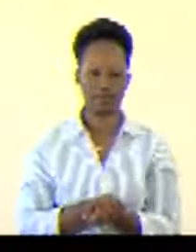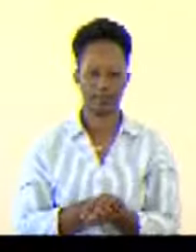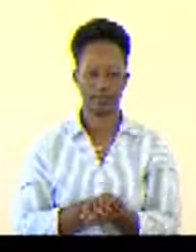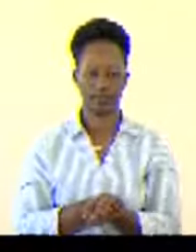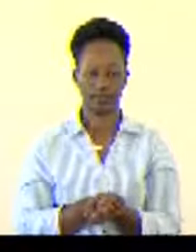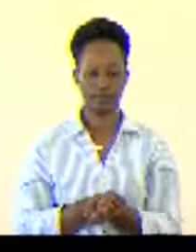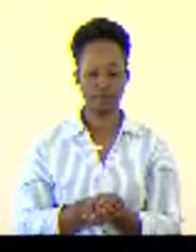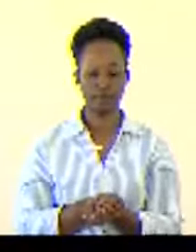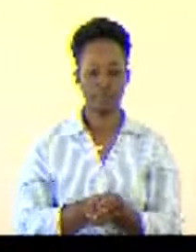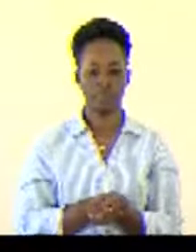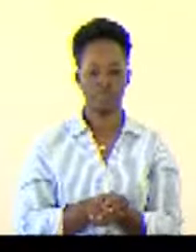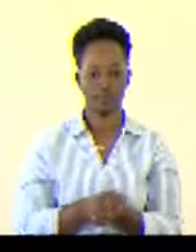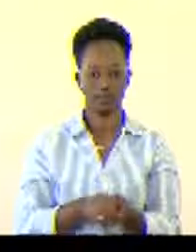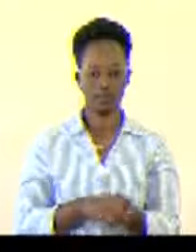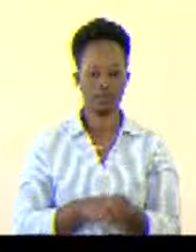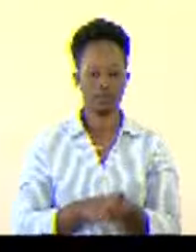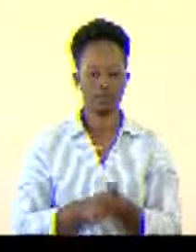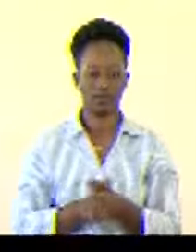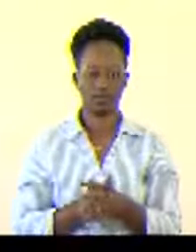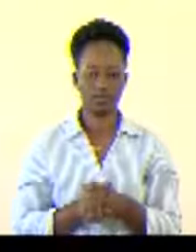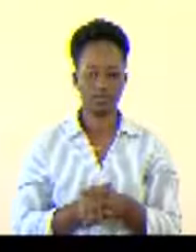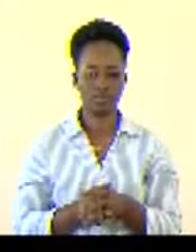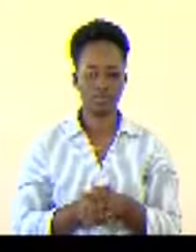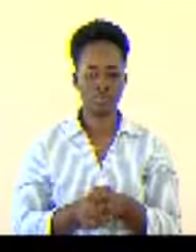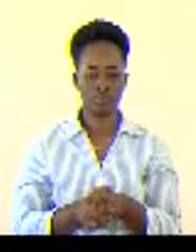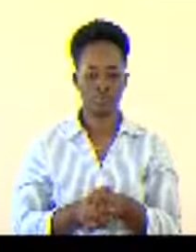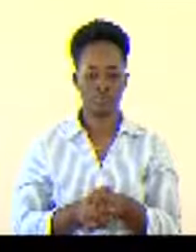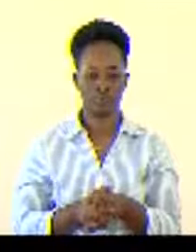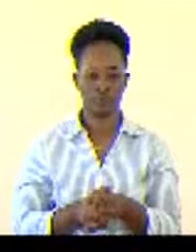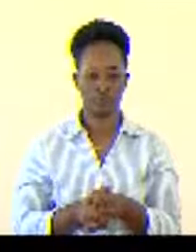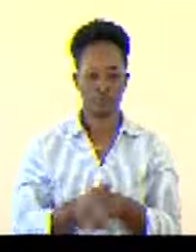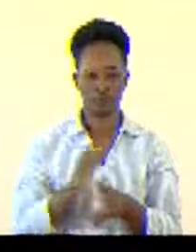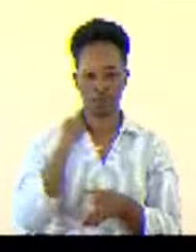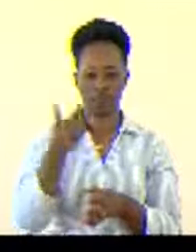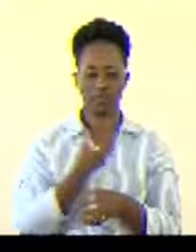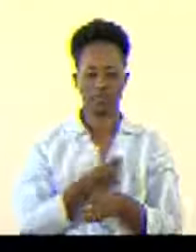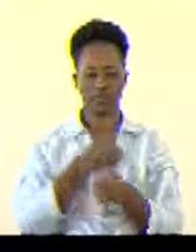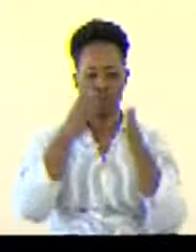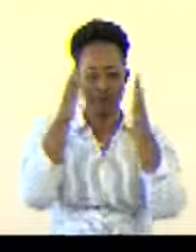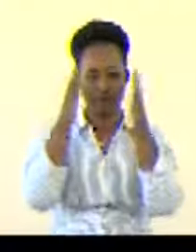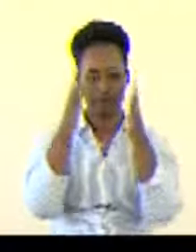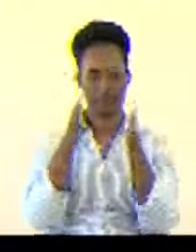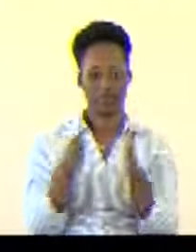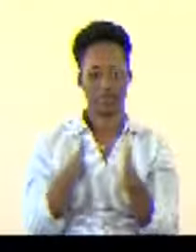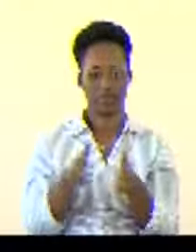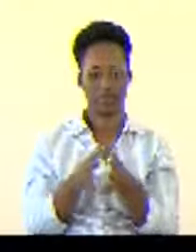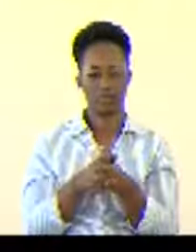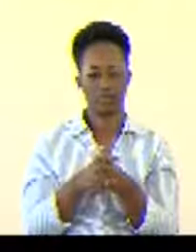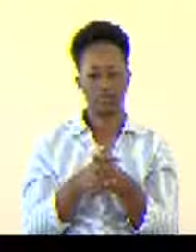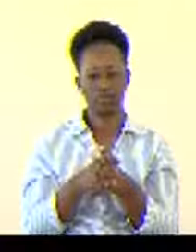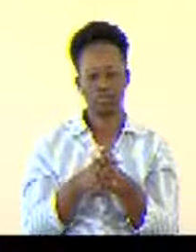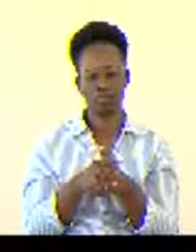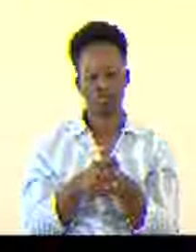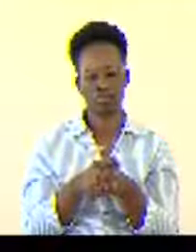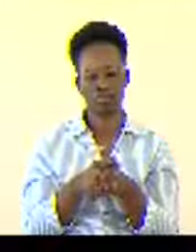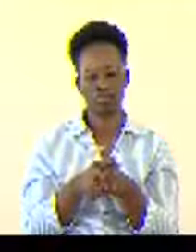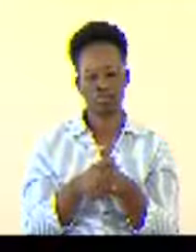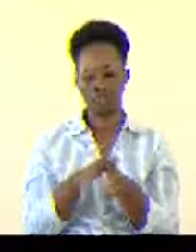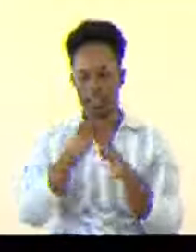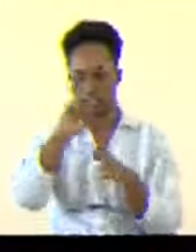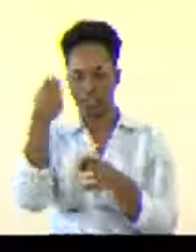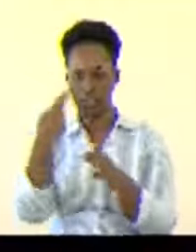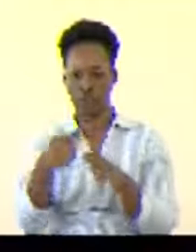is net profit percentage or net profit ratio. Then we have what you call rate of return on capital. Rate